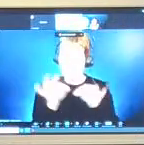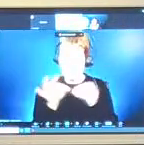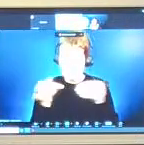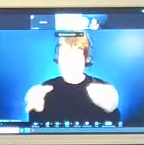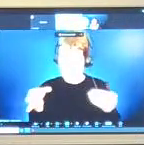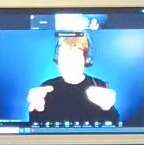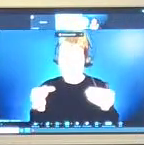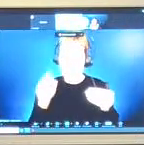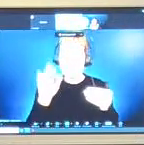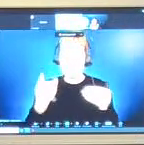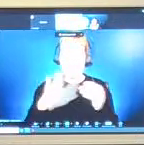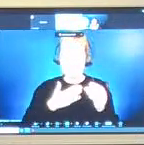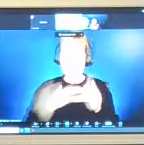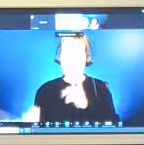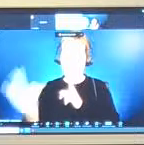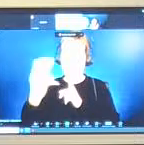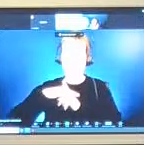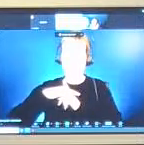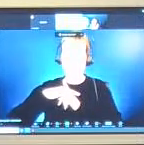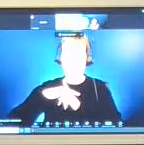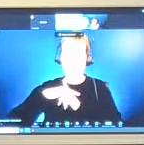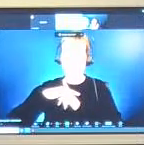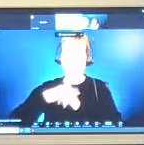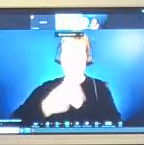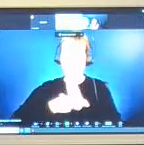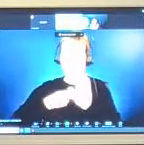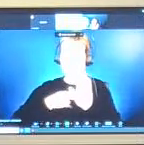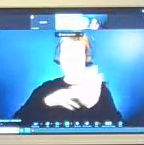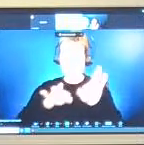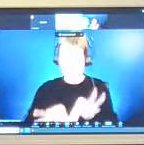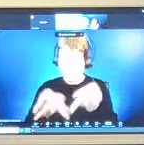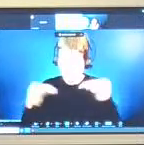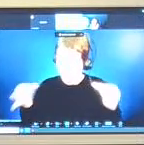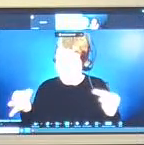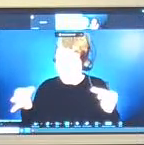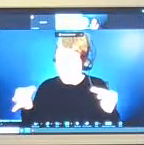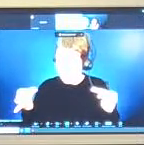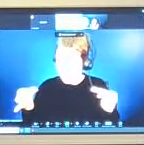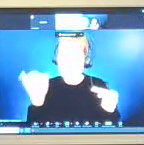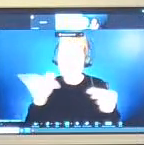might say that you have to be in a wheelchair. It might say that you're deaf,